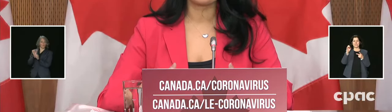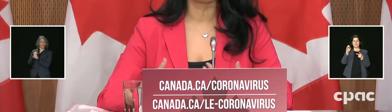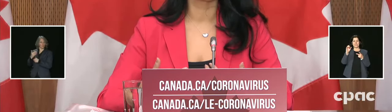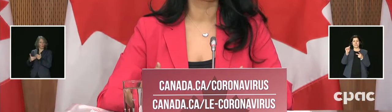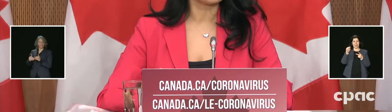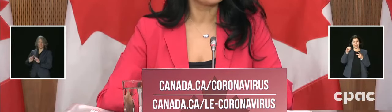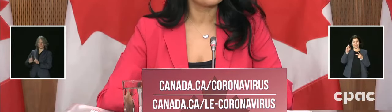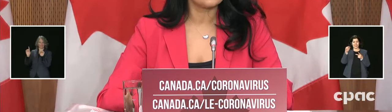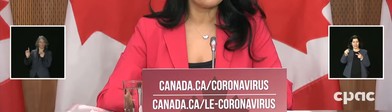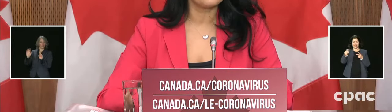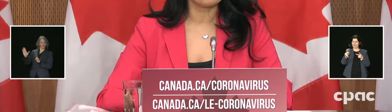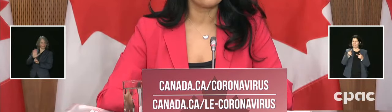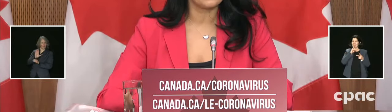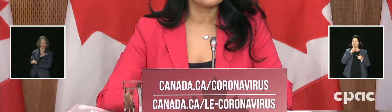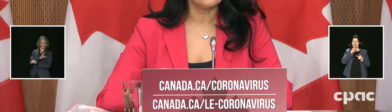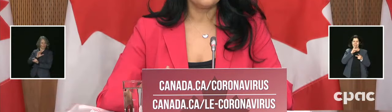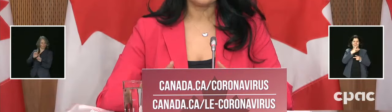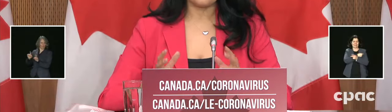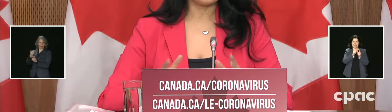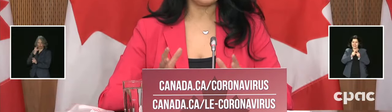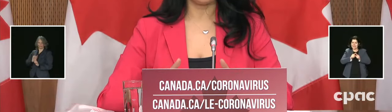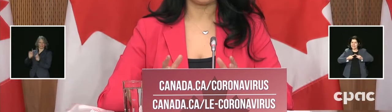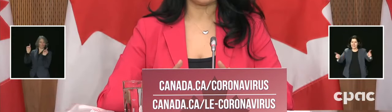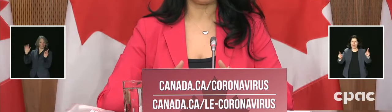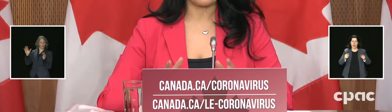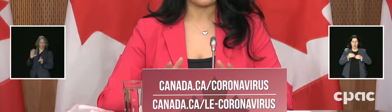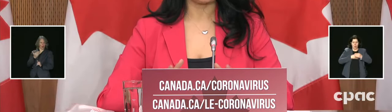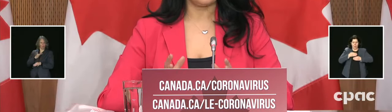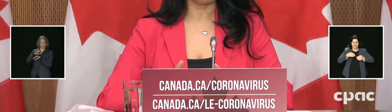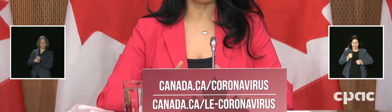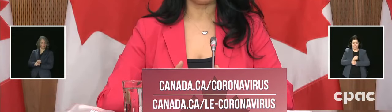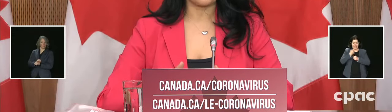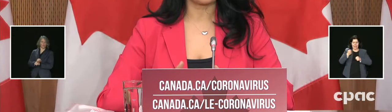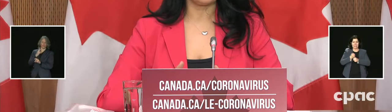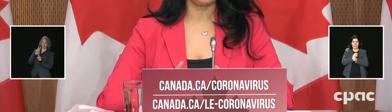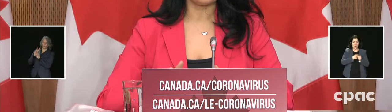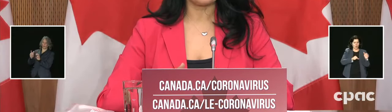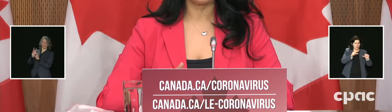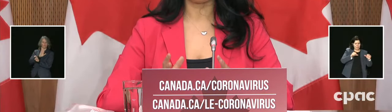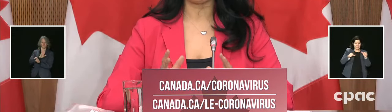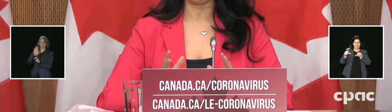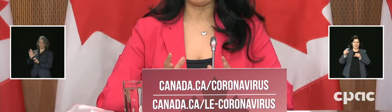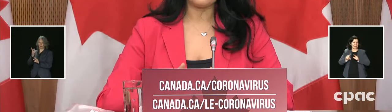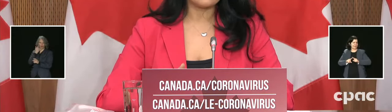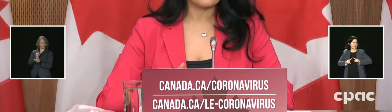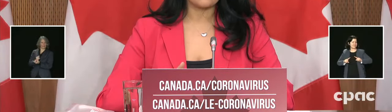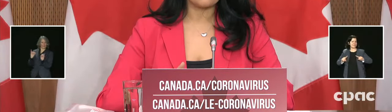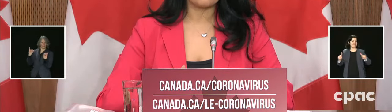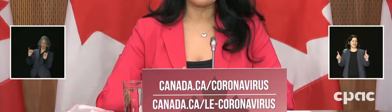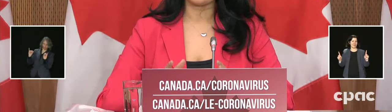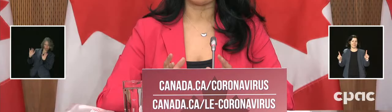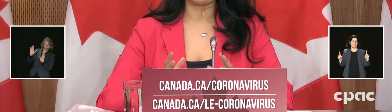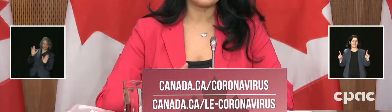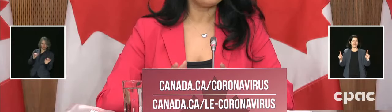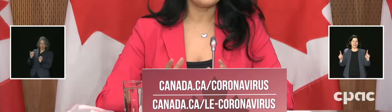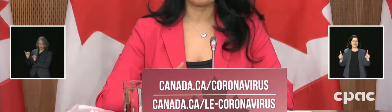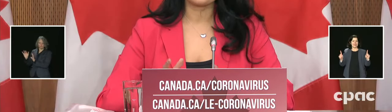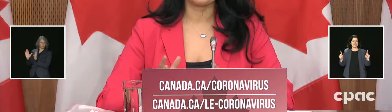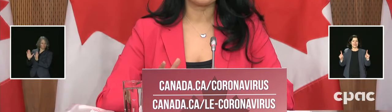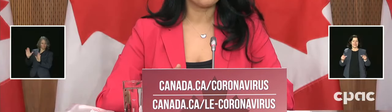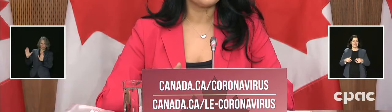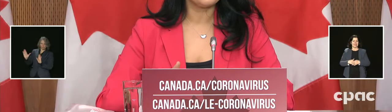different. The clinical trials are set up in different ways. So we really look at them as individual vaccines to see if they meet the standards of